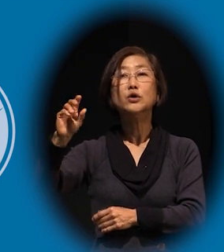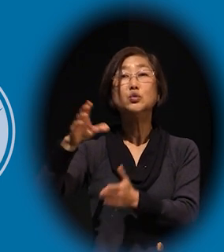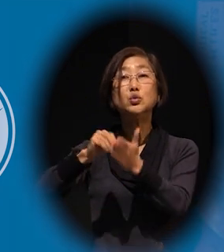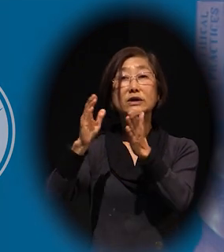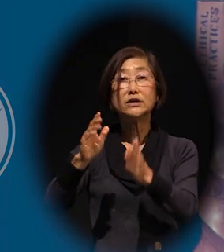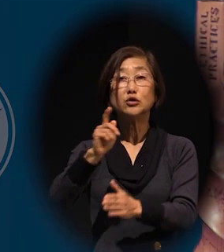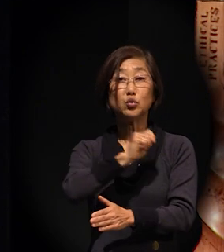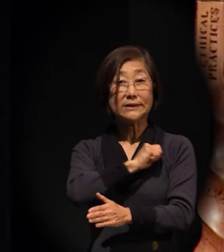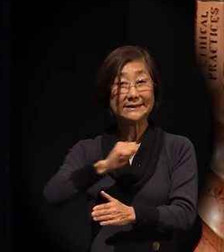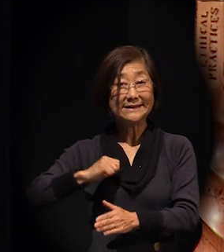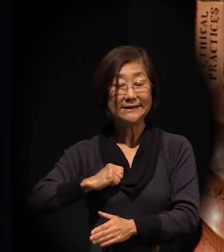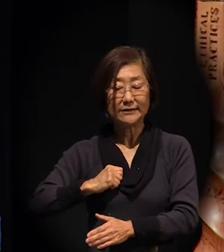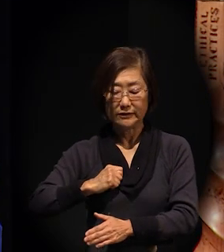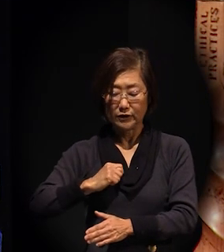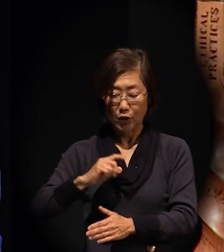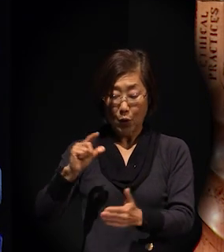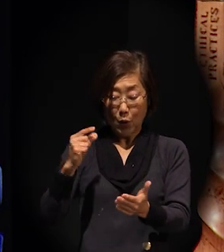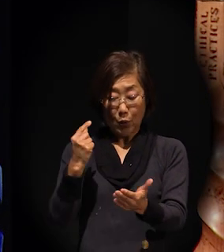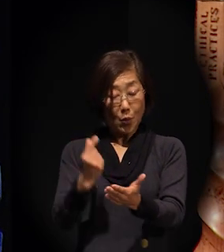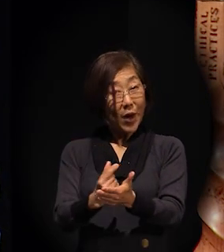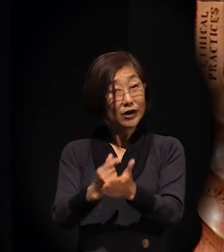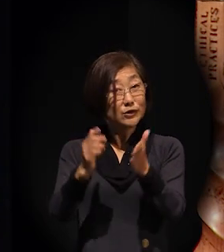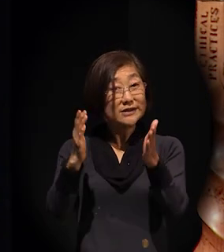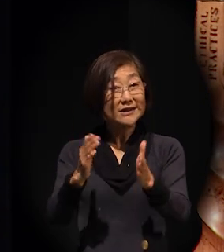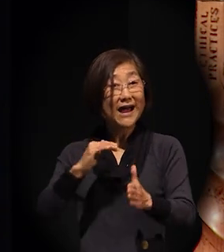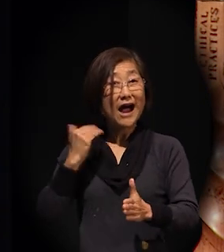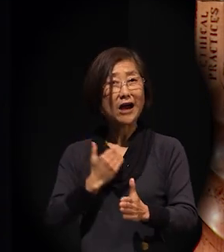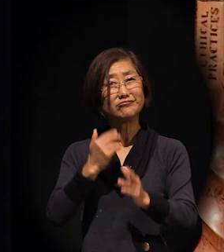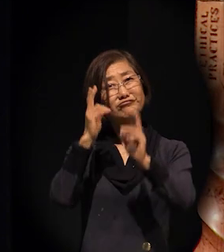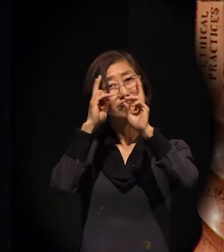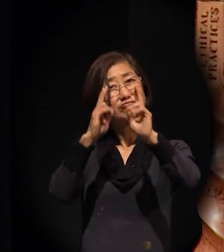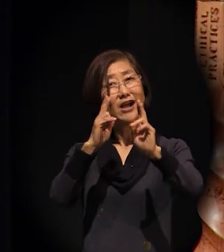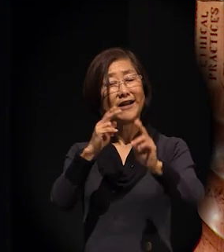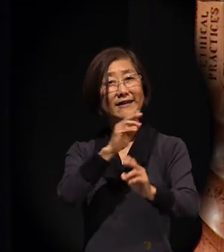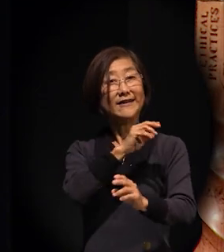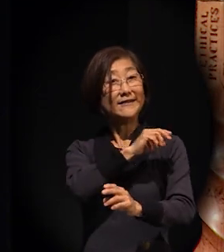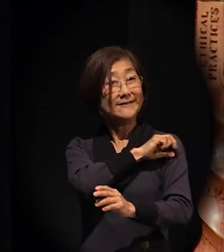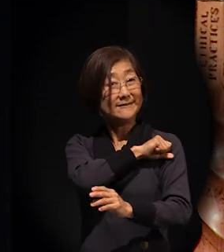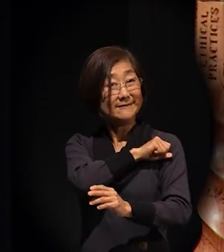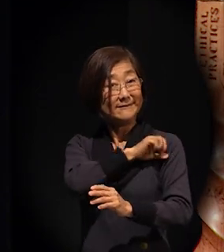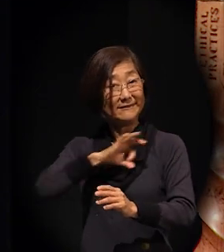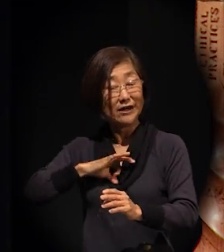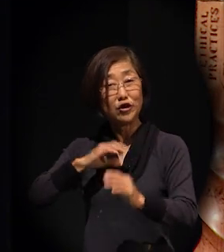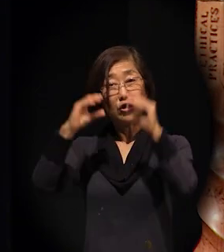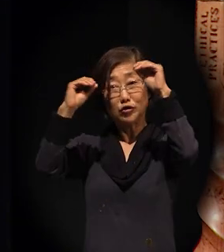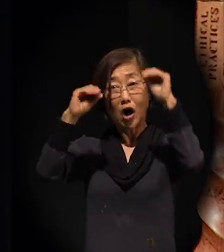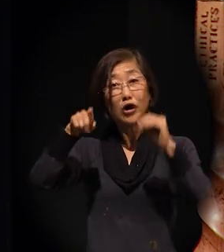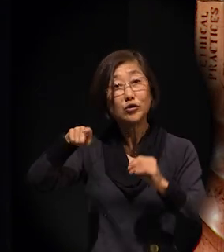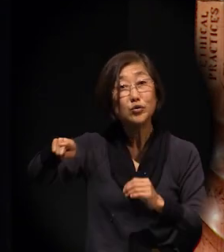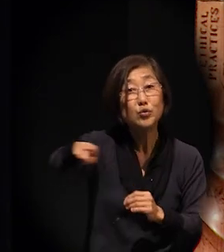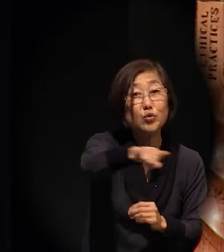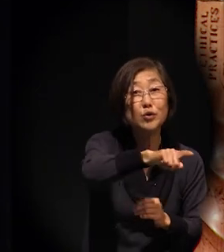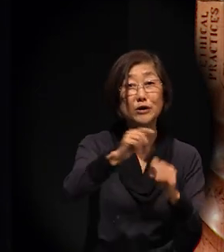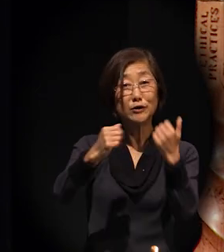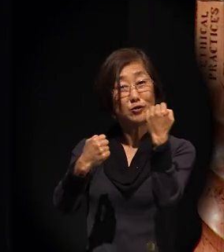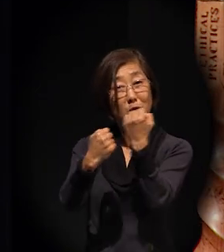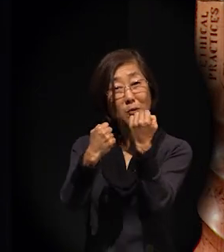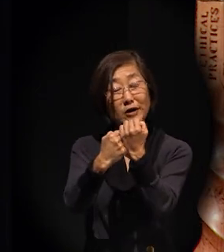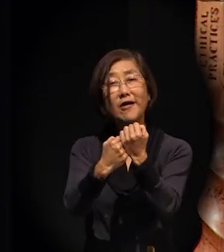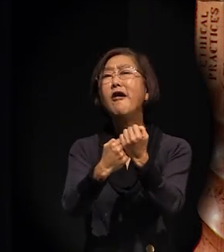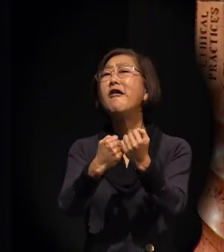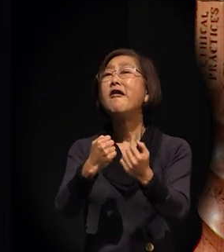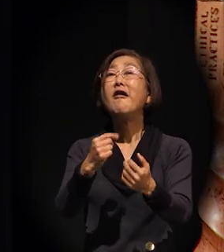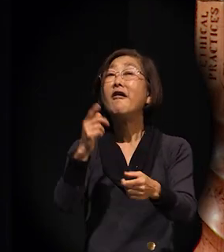trustees. Graduates, our esteemed faculty taught you, supported you, and